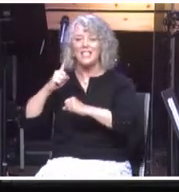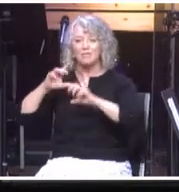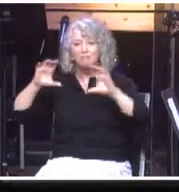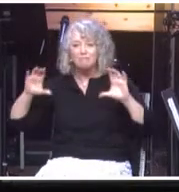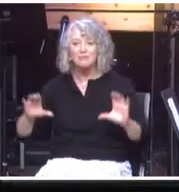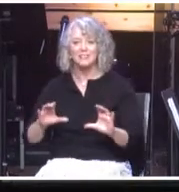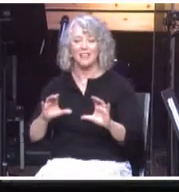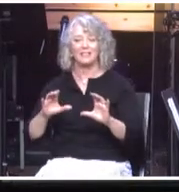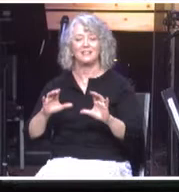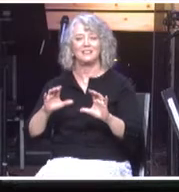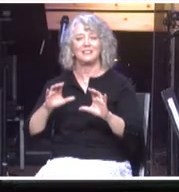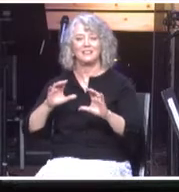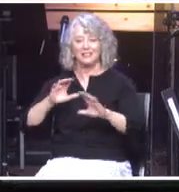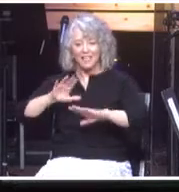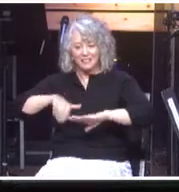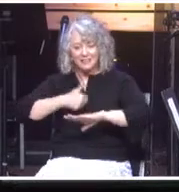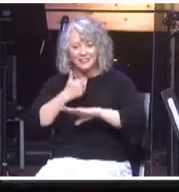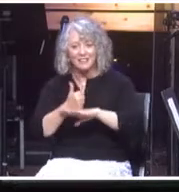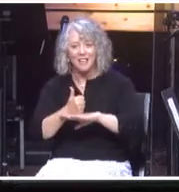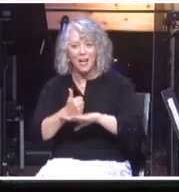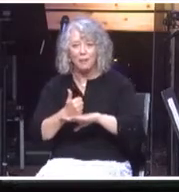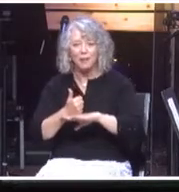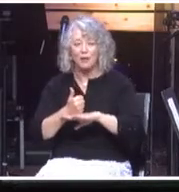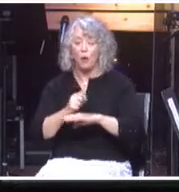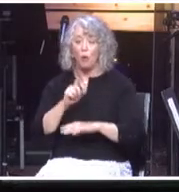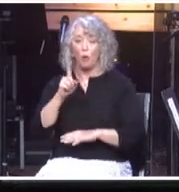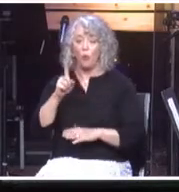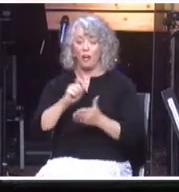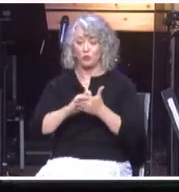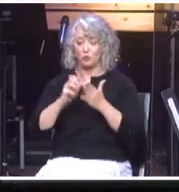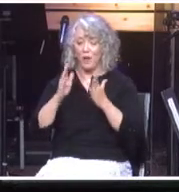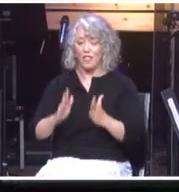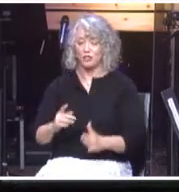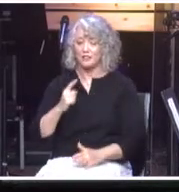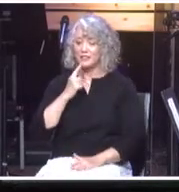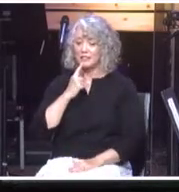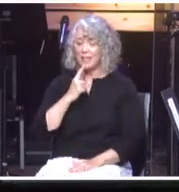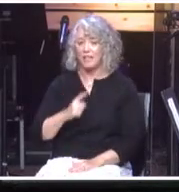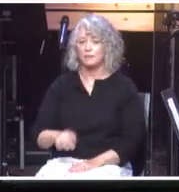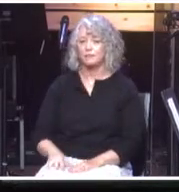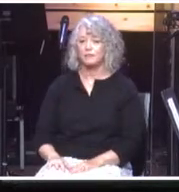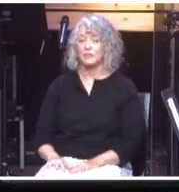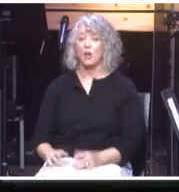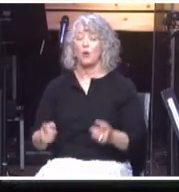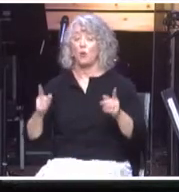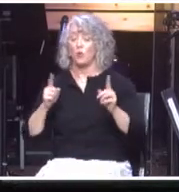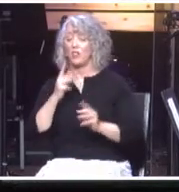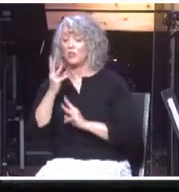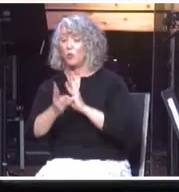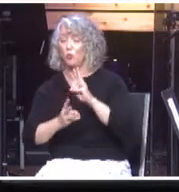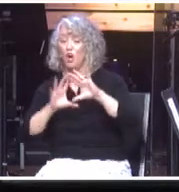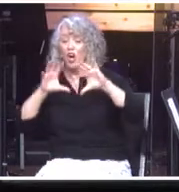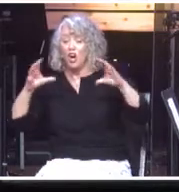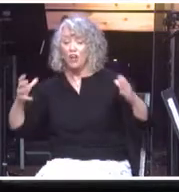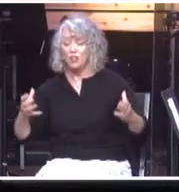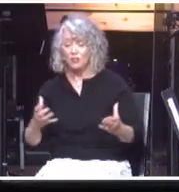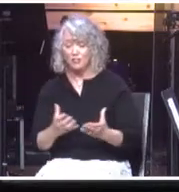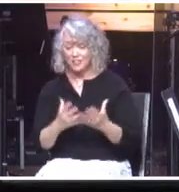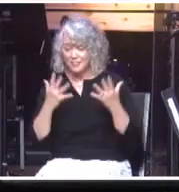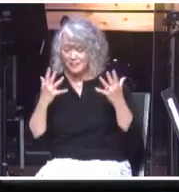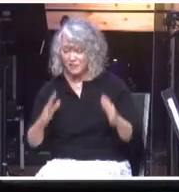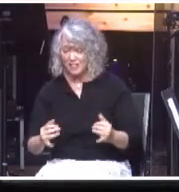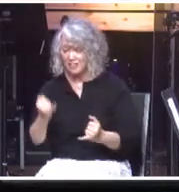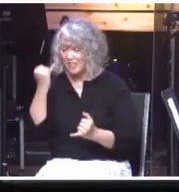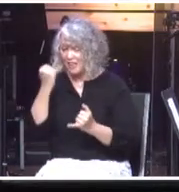Scottish pastor and scholar Alexander McLaren puts it this way: the last voice that sounds from the completed history of the world will